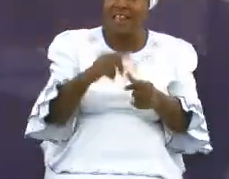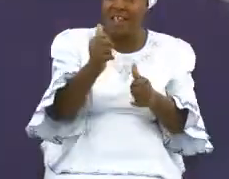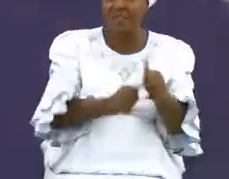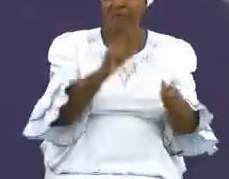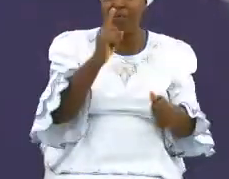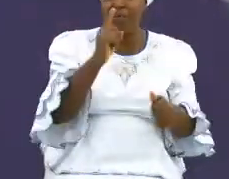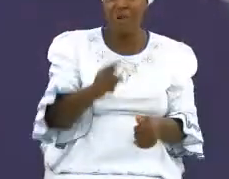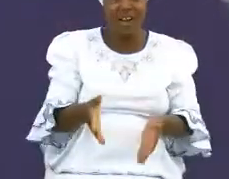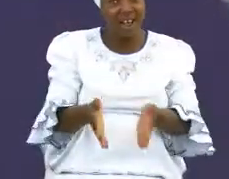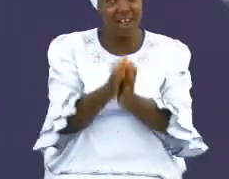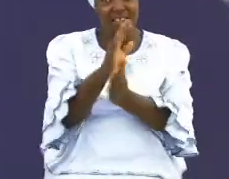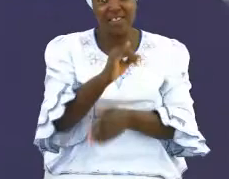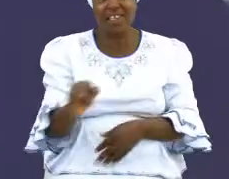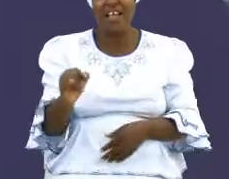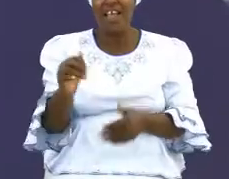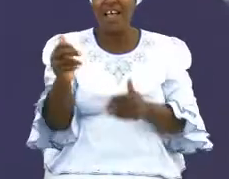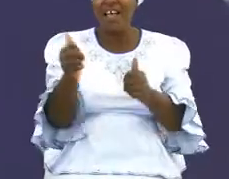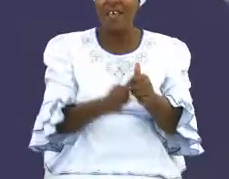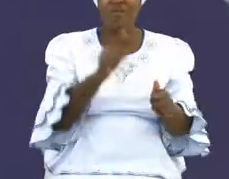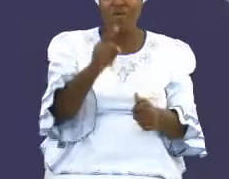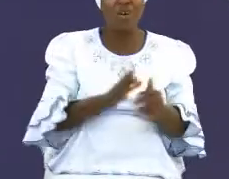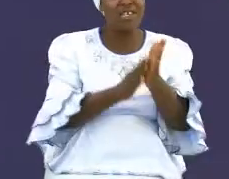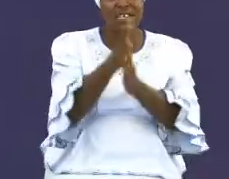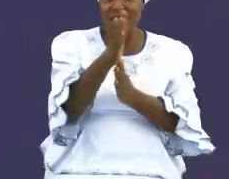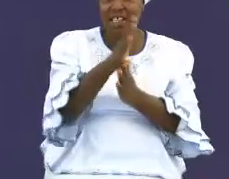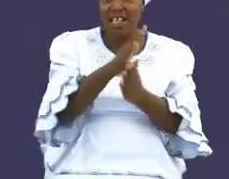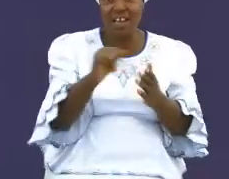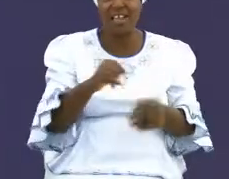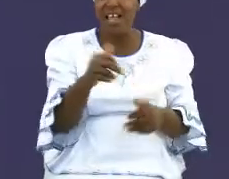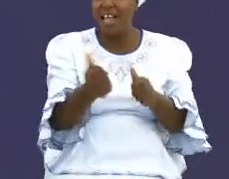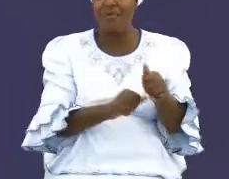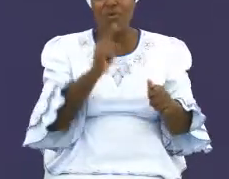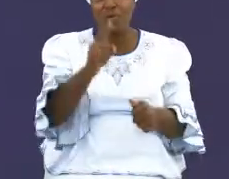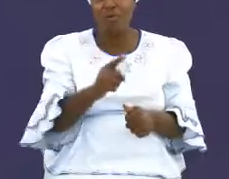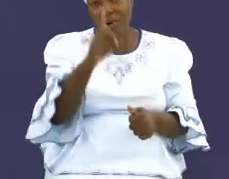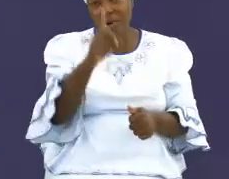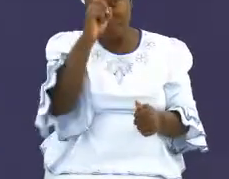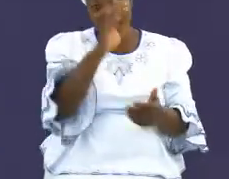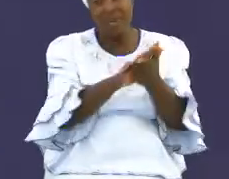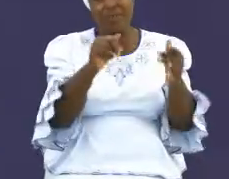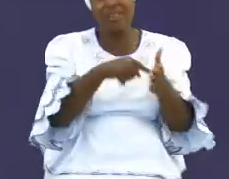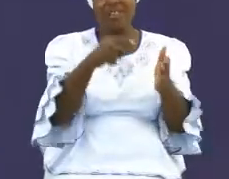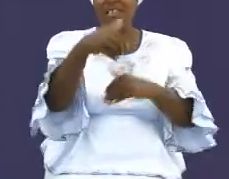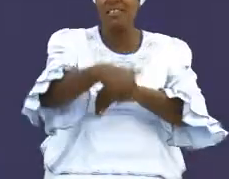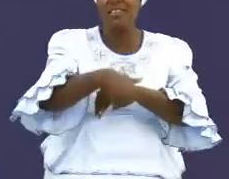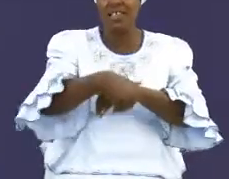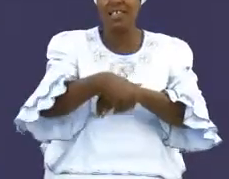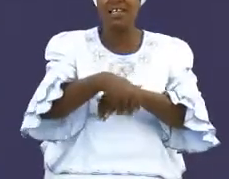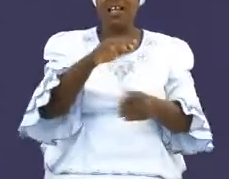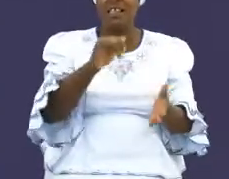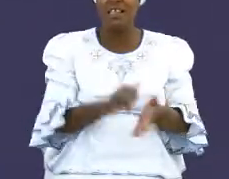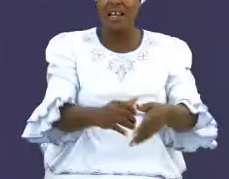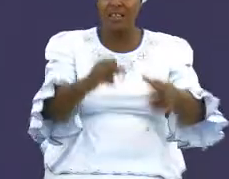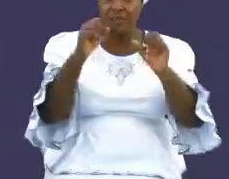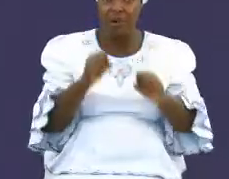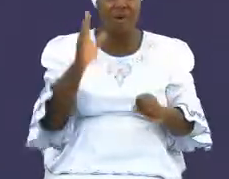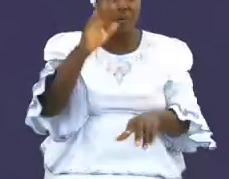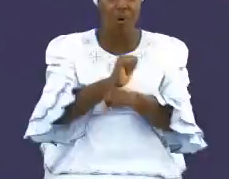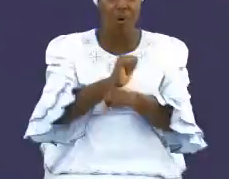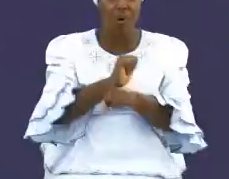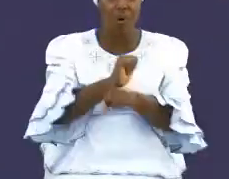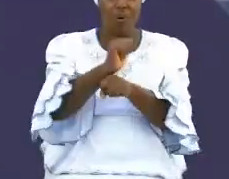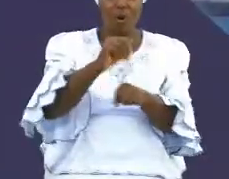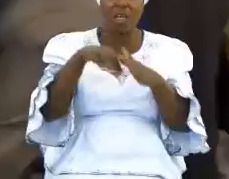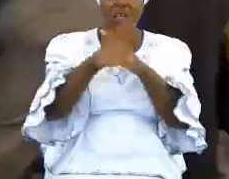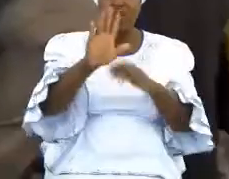asking, everyone desiring, everyone believing tonight, that power will walk in your life